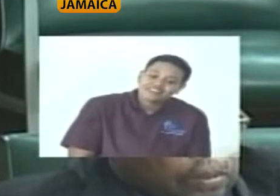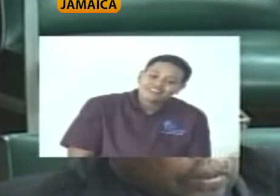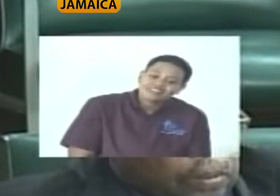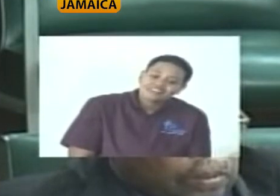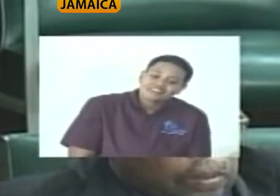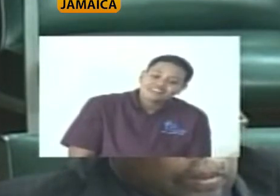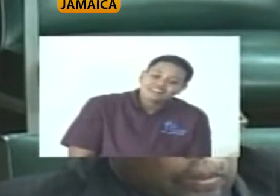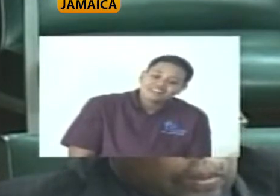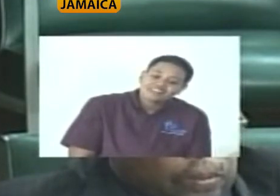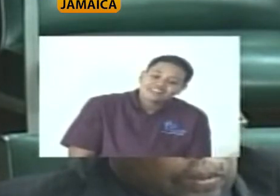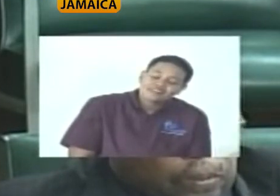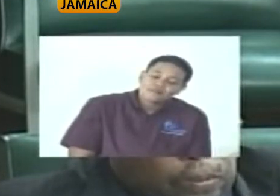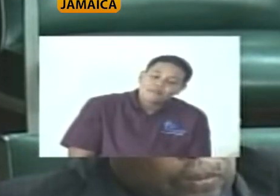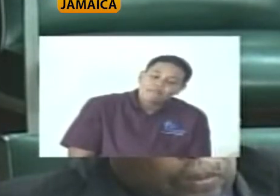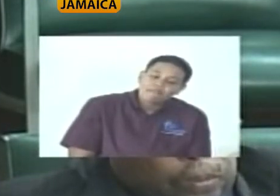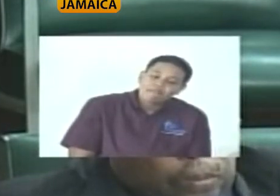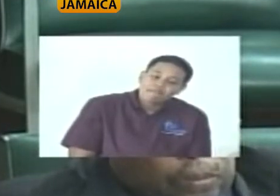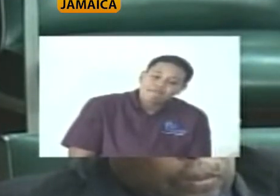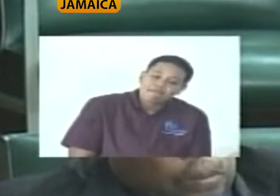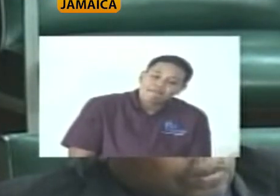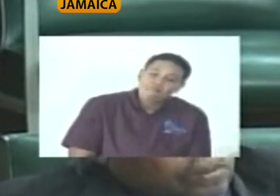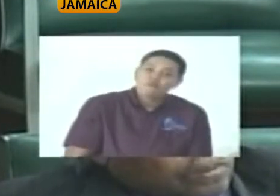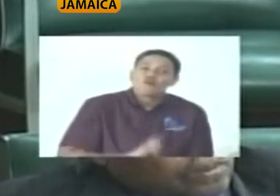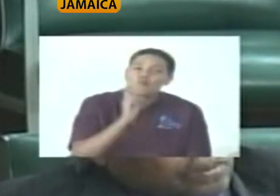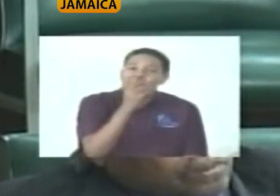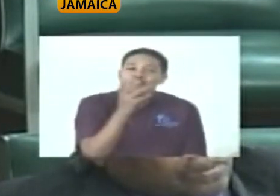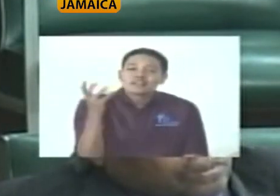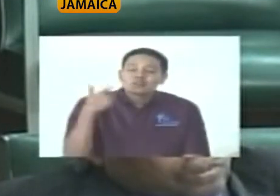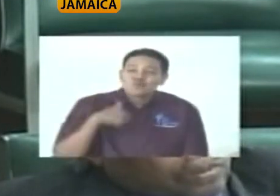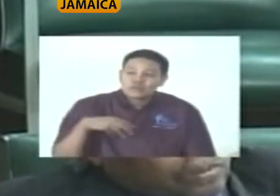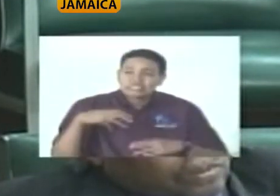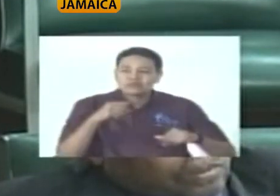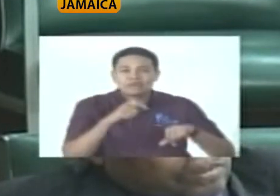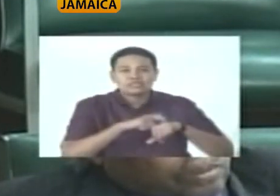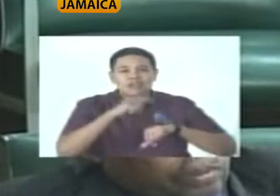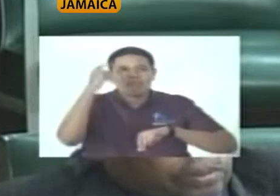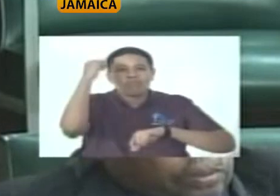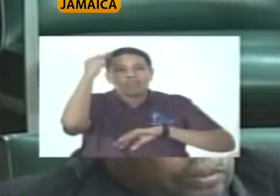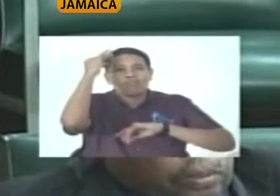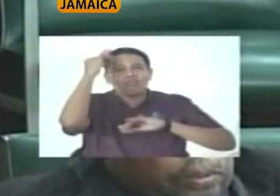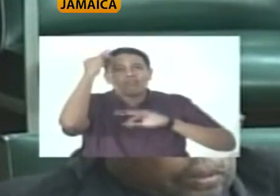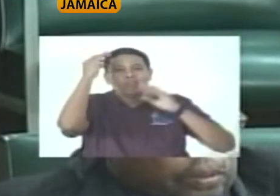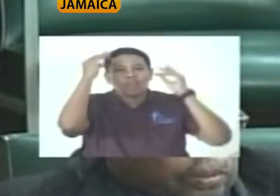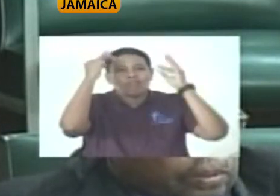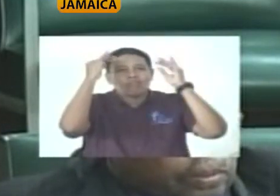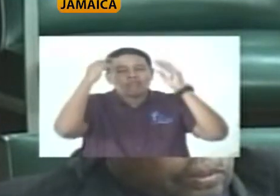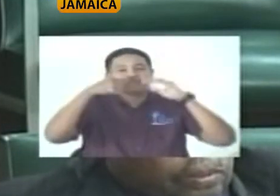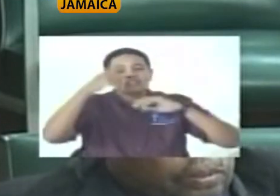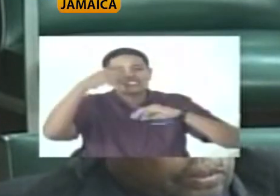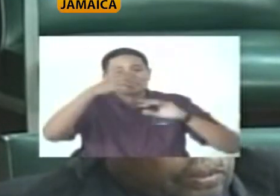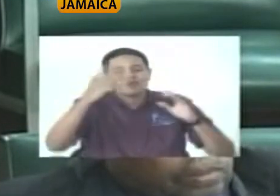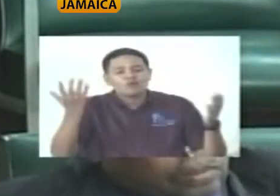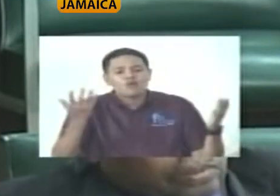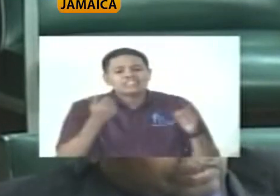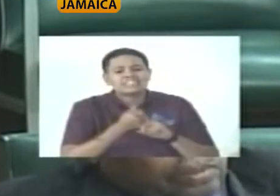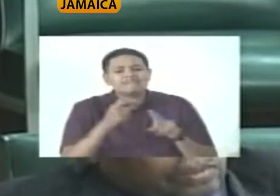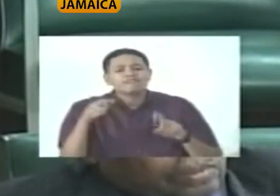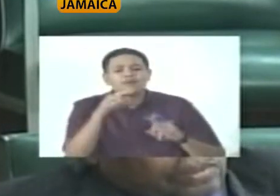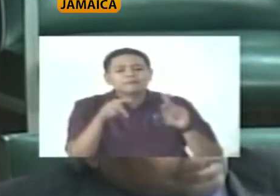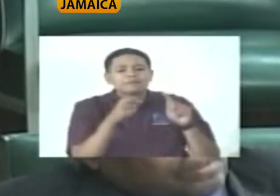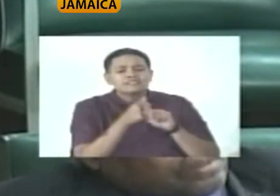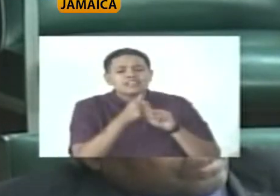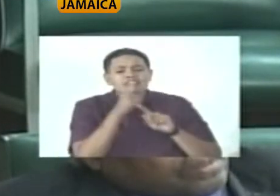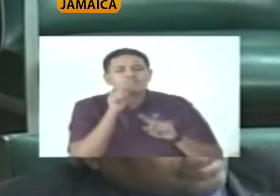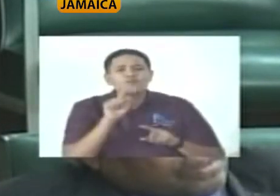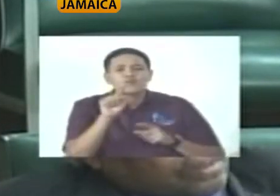we had to spend some time thinking about seriously were those persons who would go